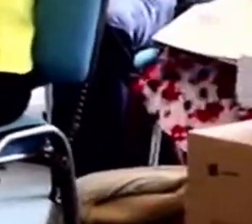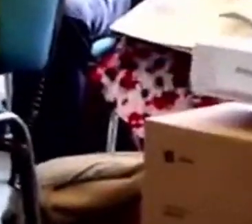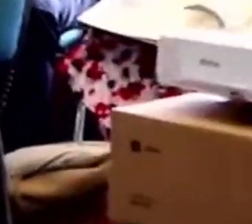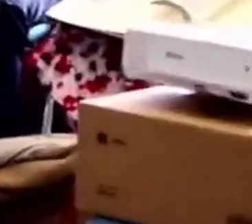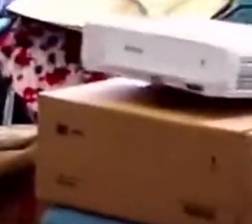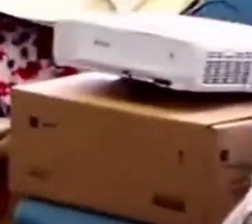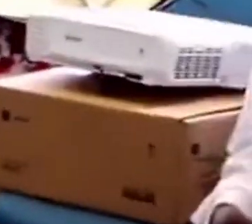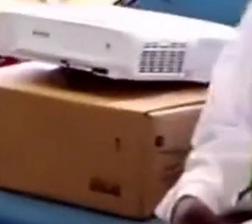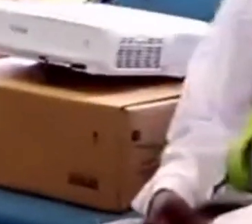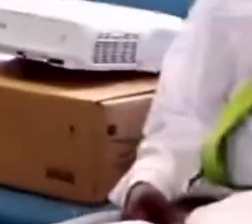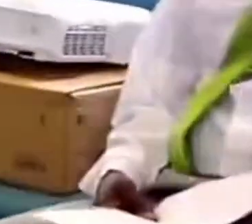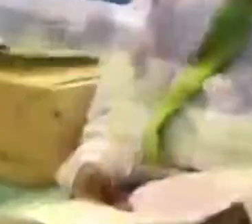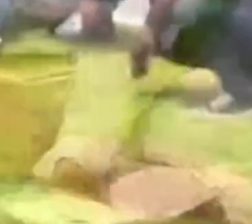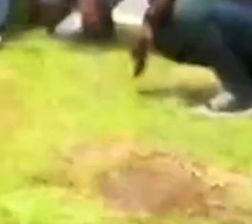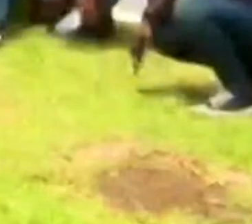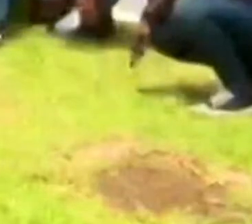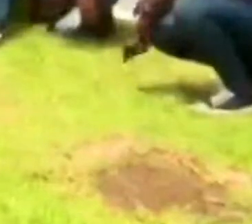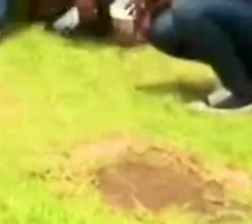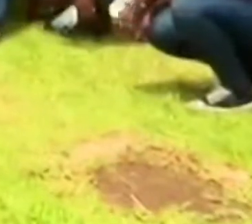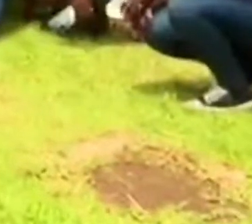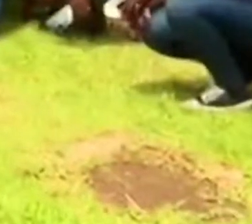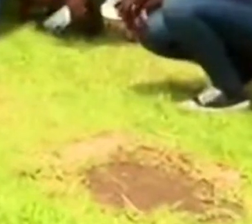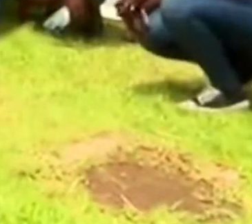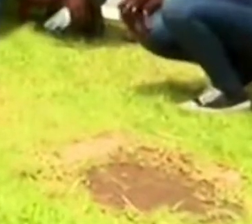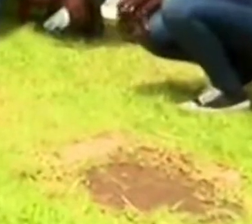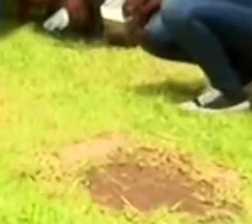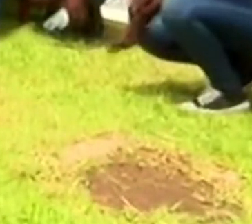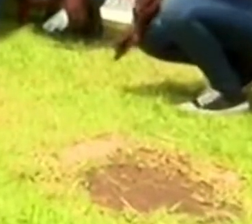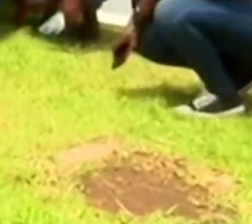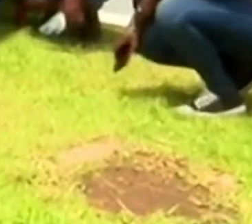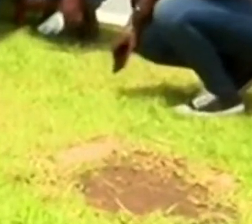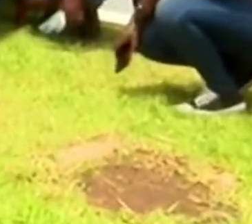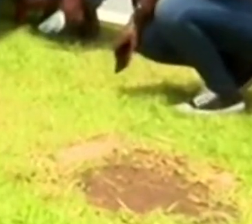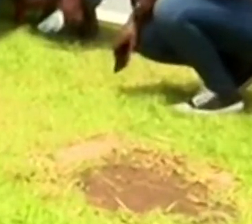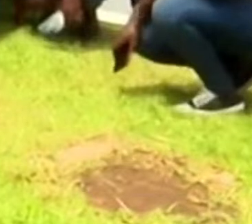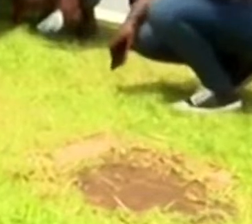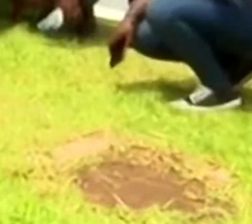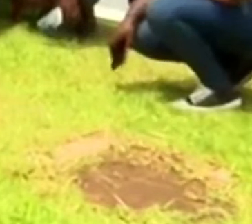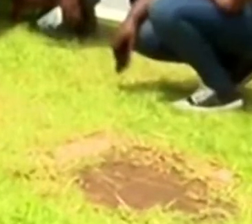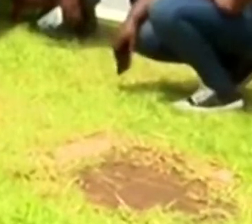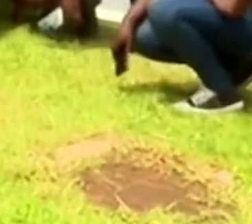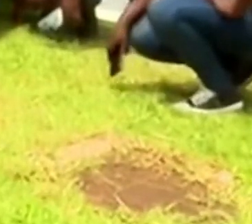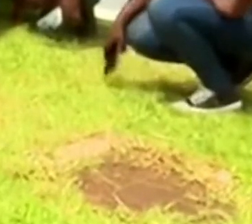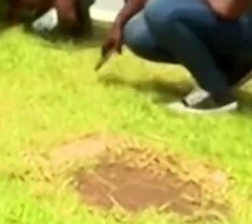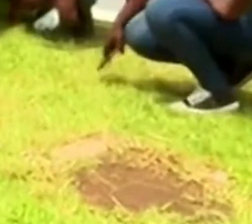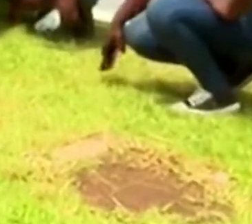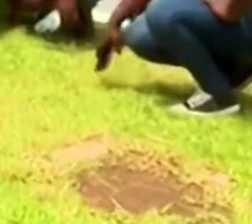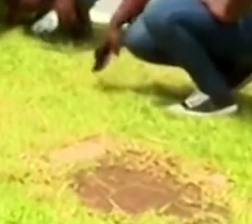officers in line with the theme, leveraging constituency officers as